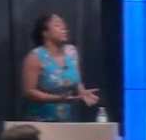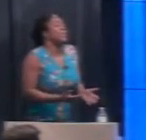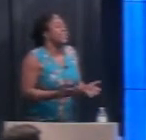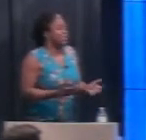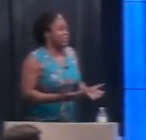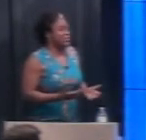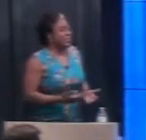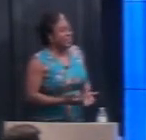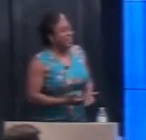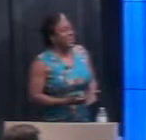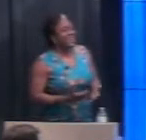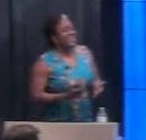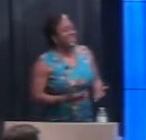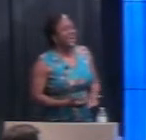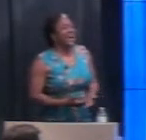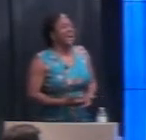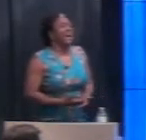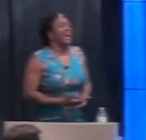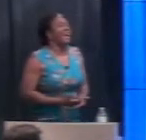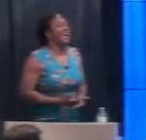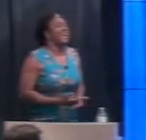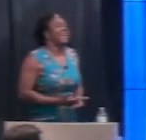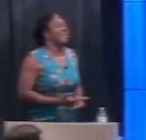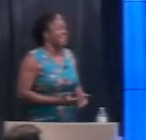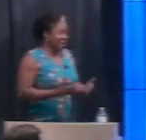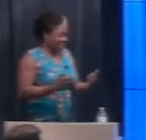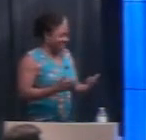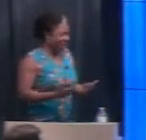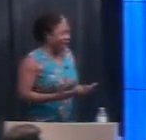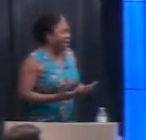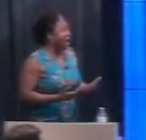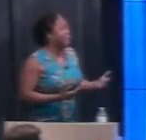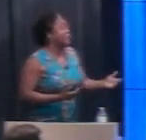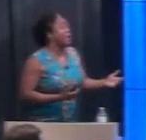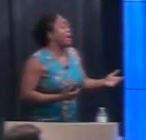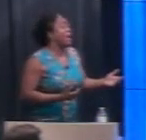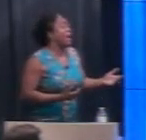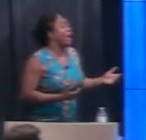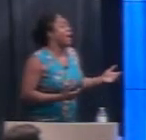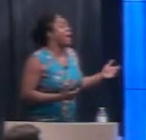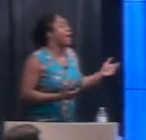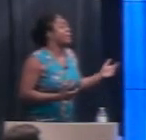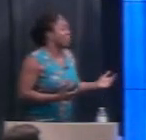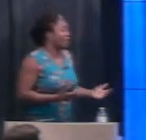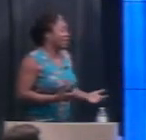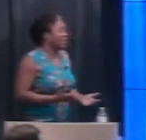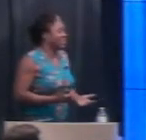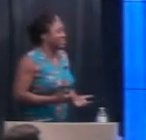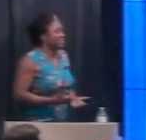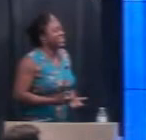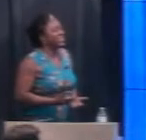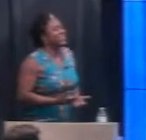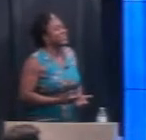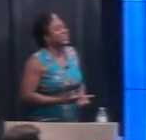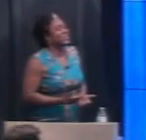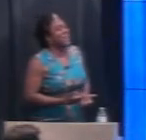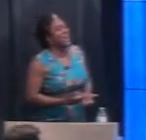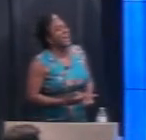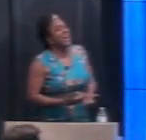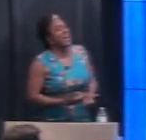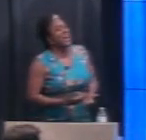proof through the night that our flag was